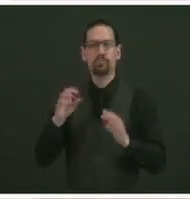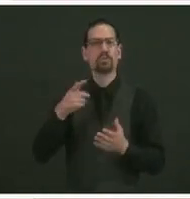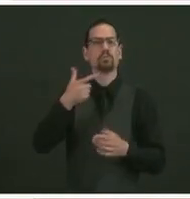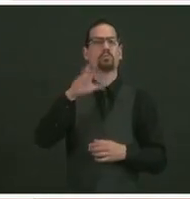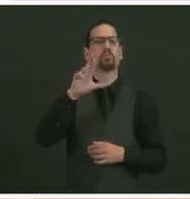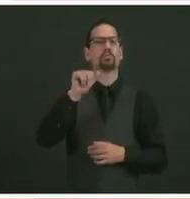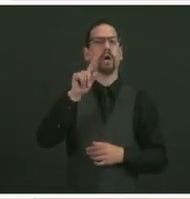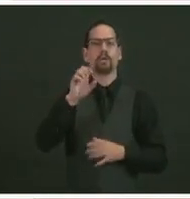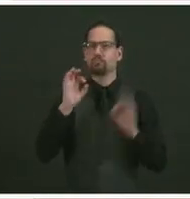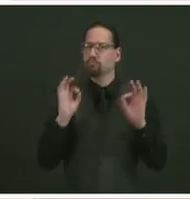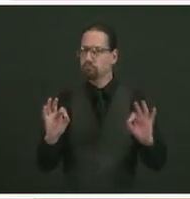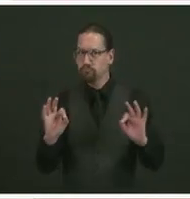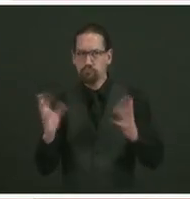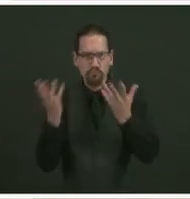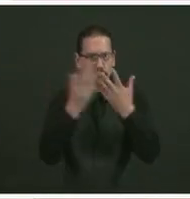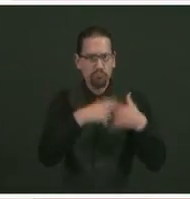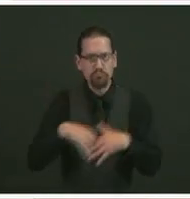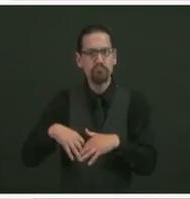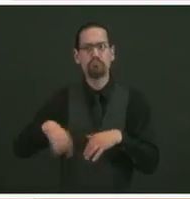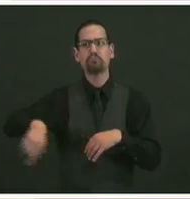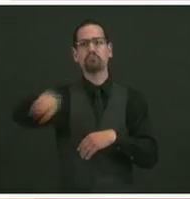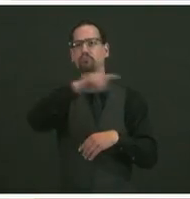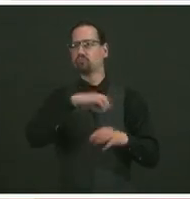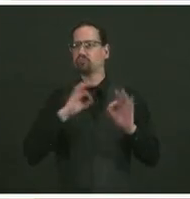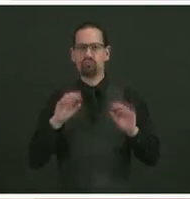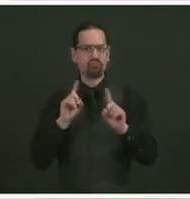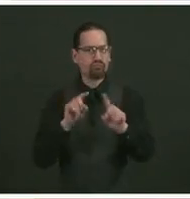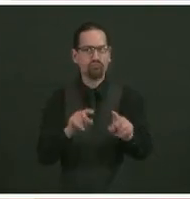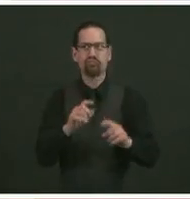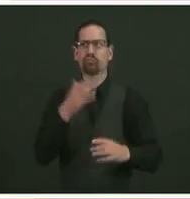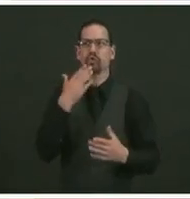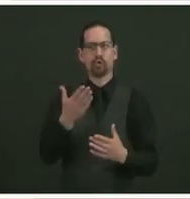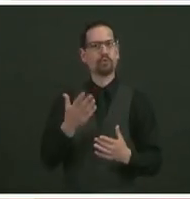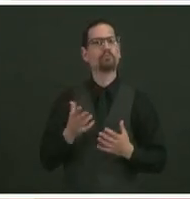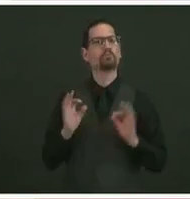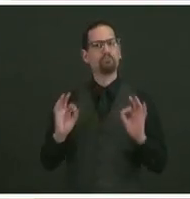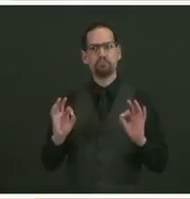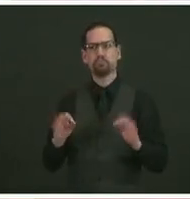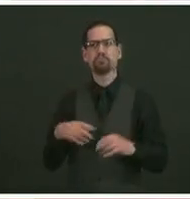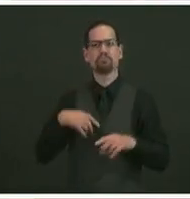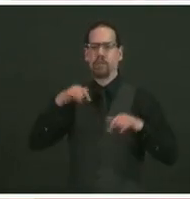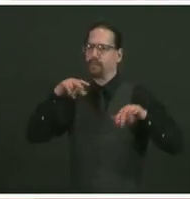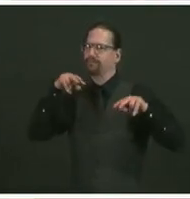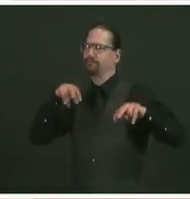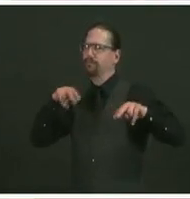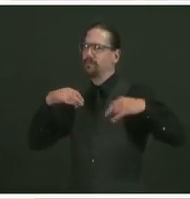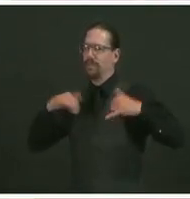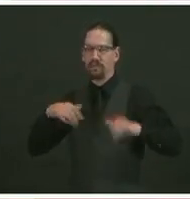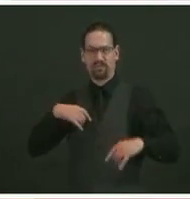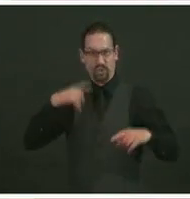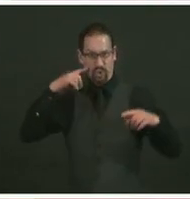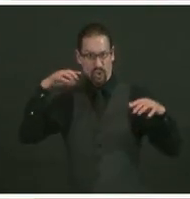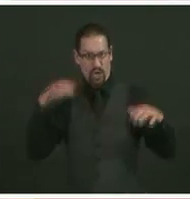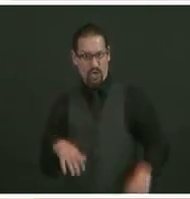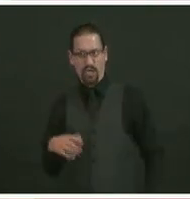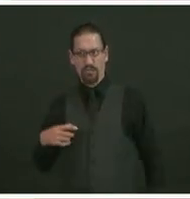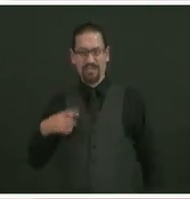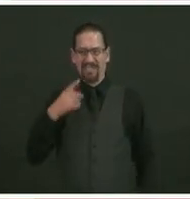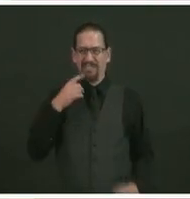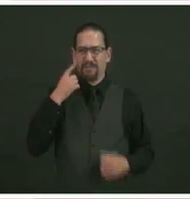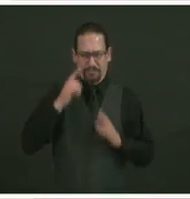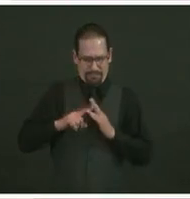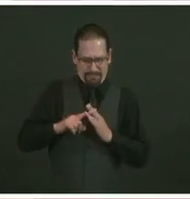they're really digging into it. I would say that in general, we've been pleasantly surprised. I don't think we knew what to expect when we went into